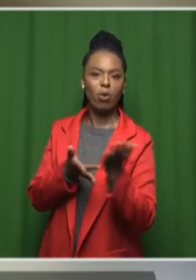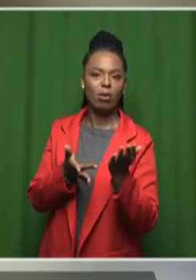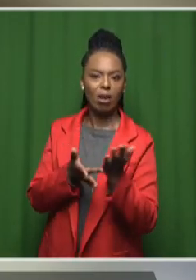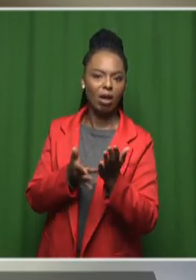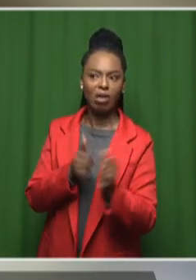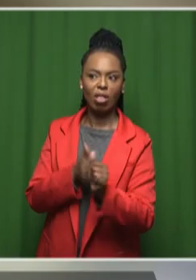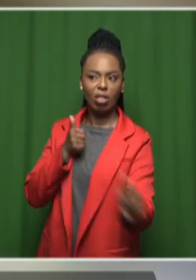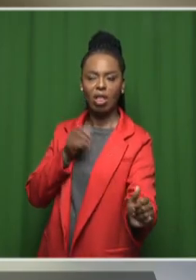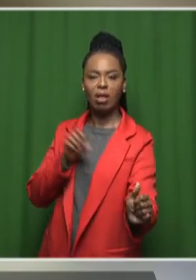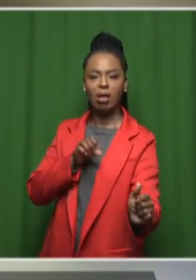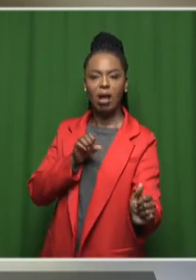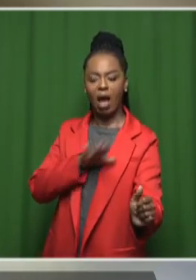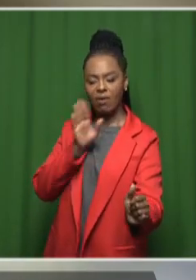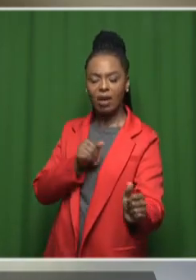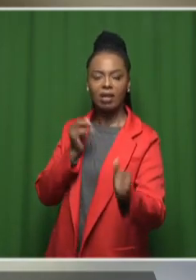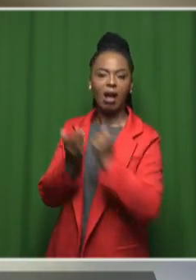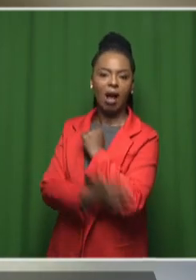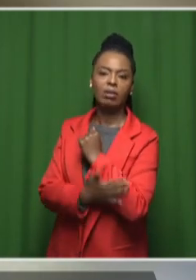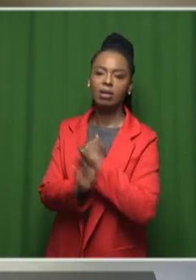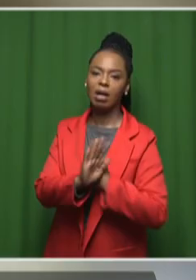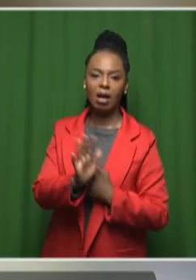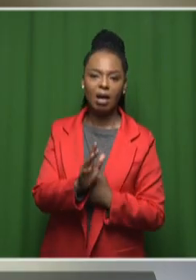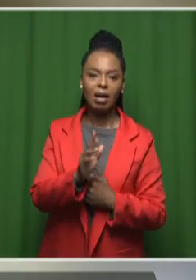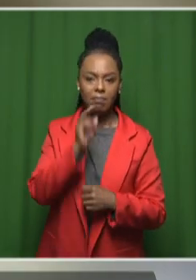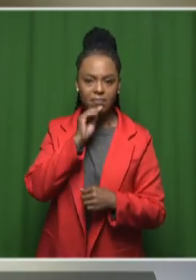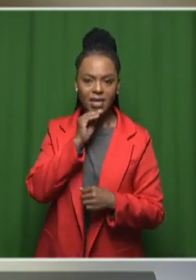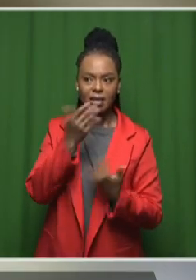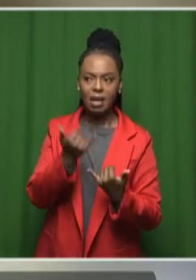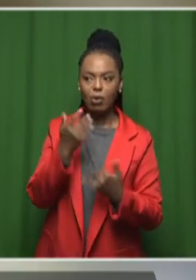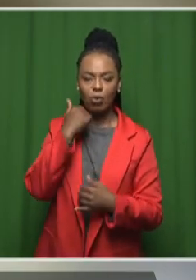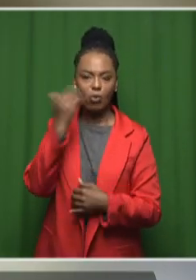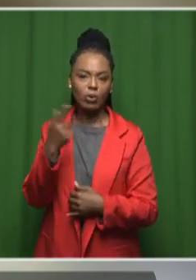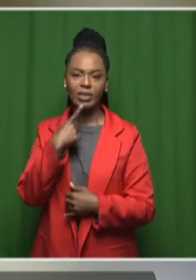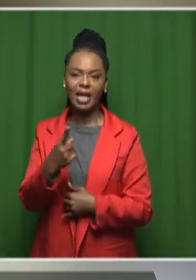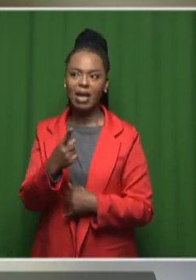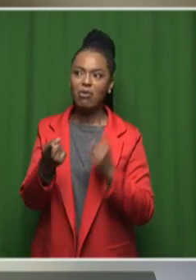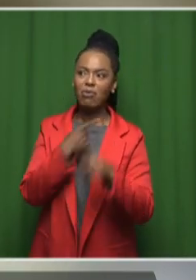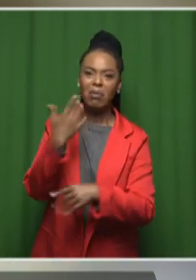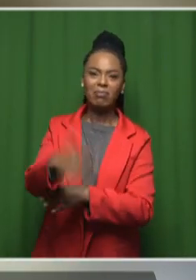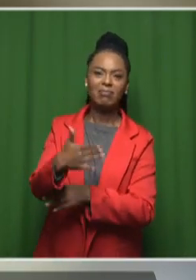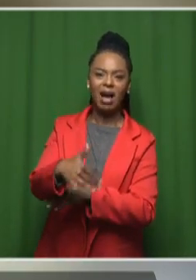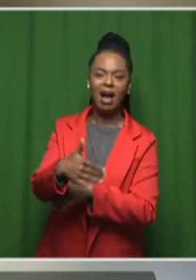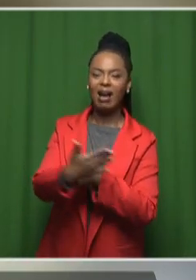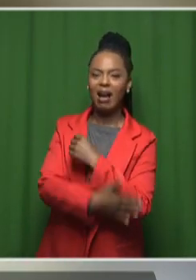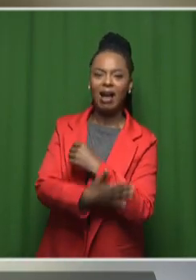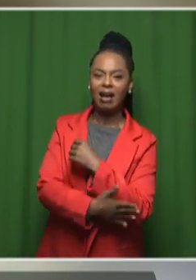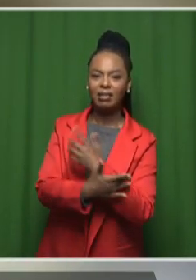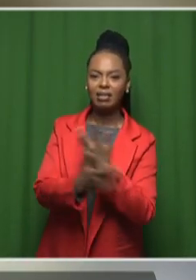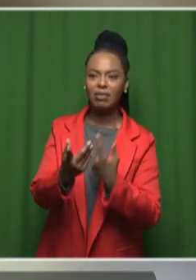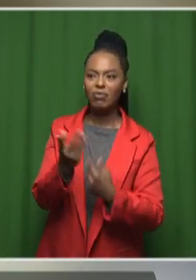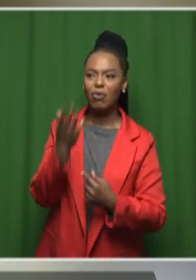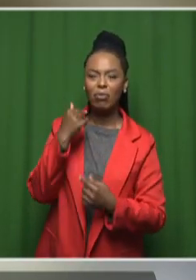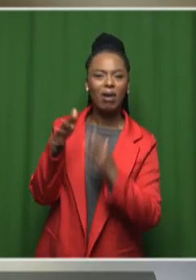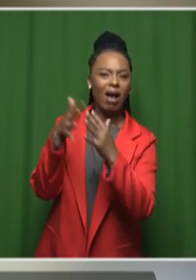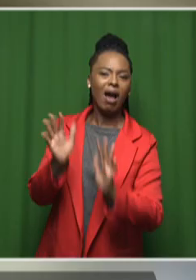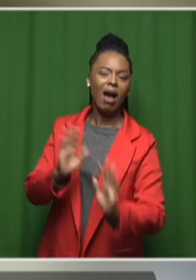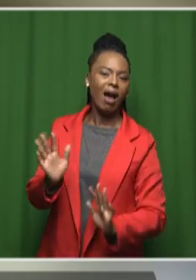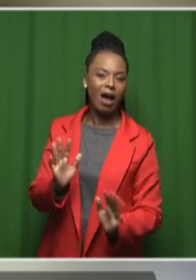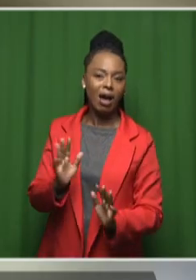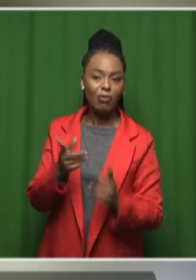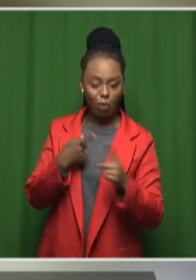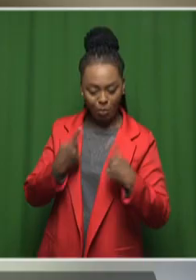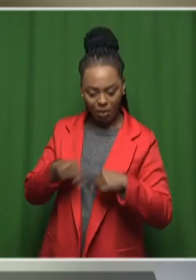say that these systems that we are building did not come from the West or somewhere. They came from us, and they work for us and our particular contexts.